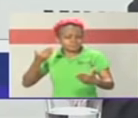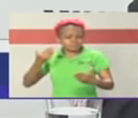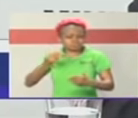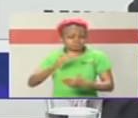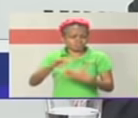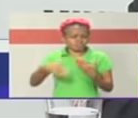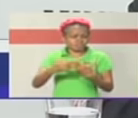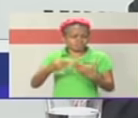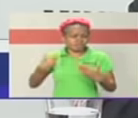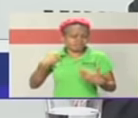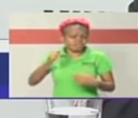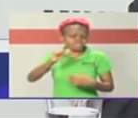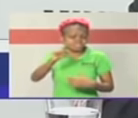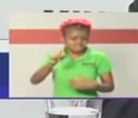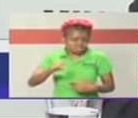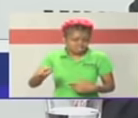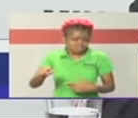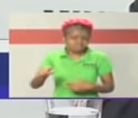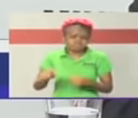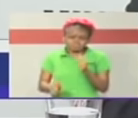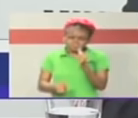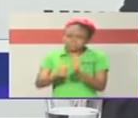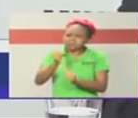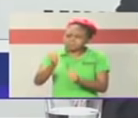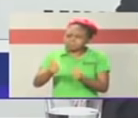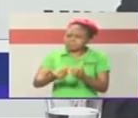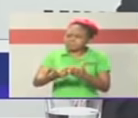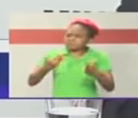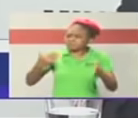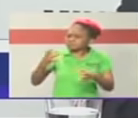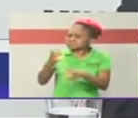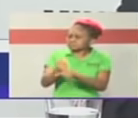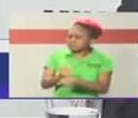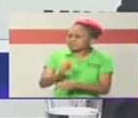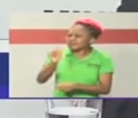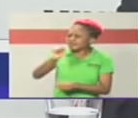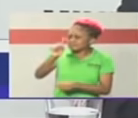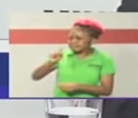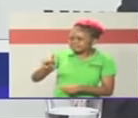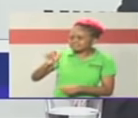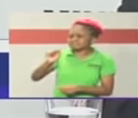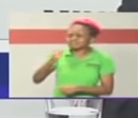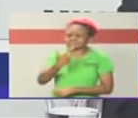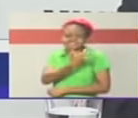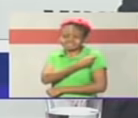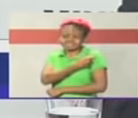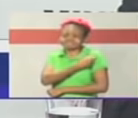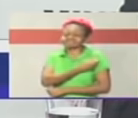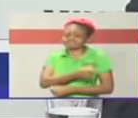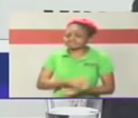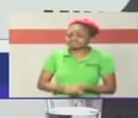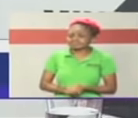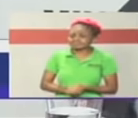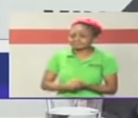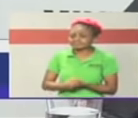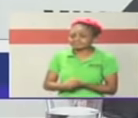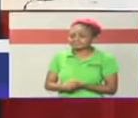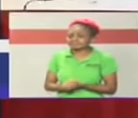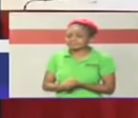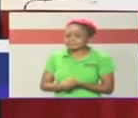in fact, the AstraZeneca vaccine. I don't know if Dr. Richards has anything more to add. No? Thank you very